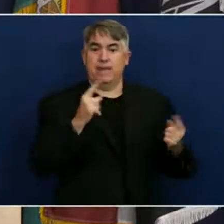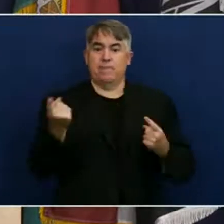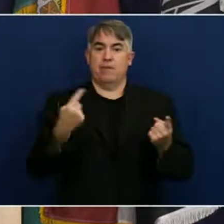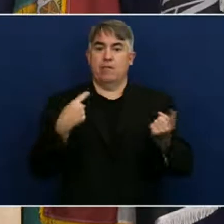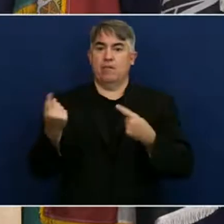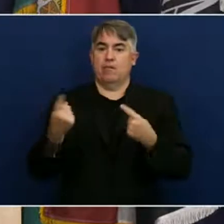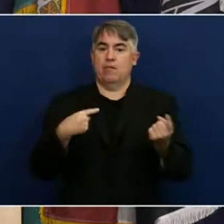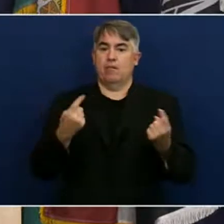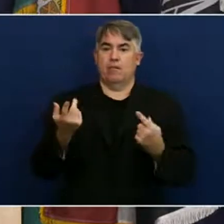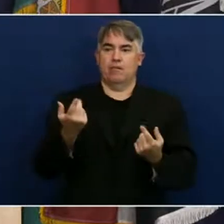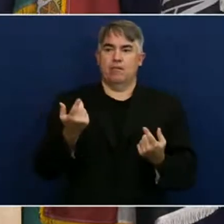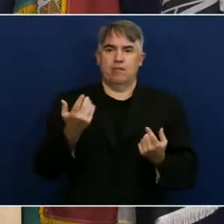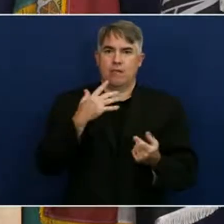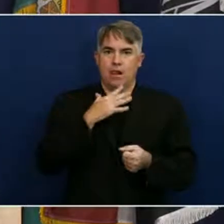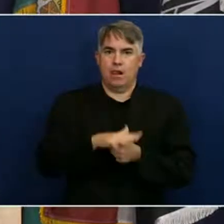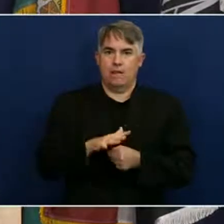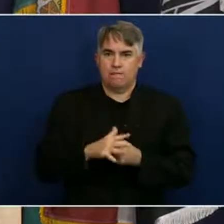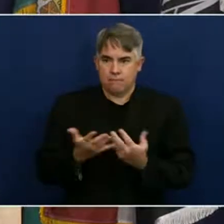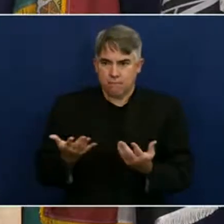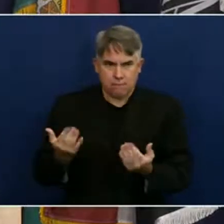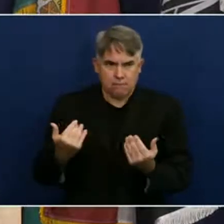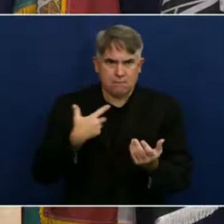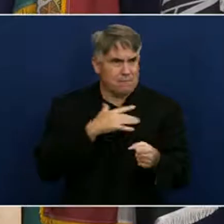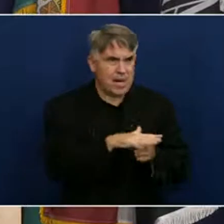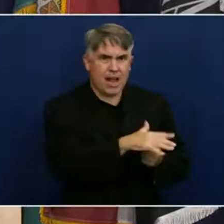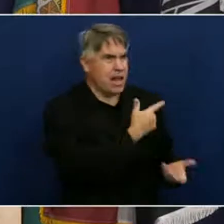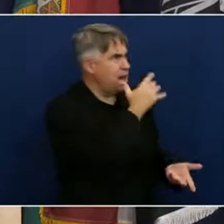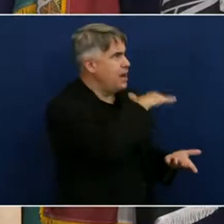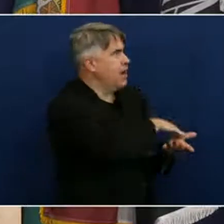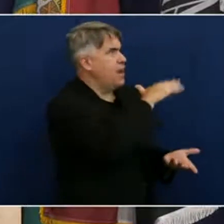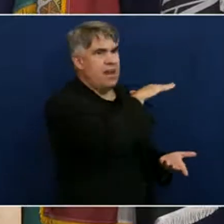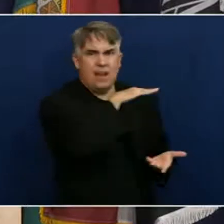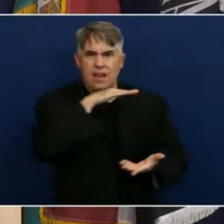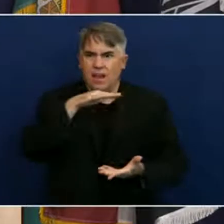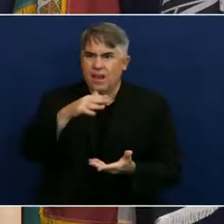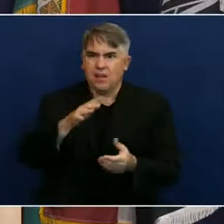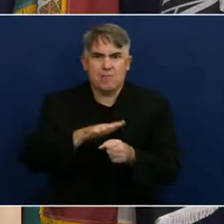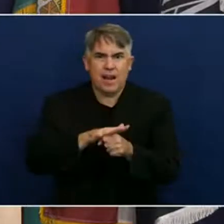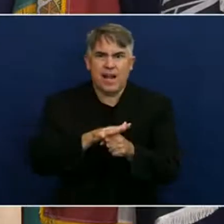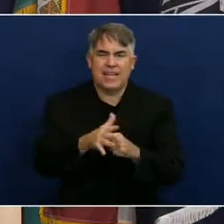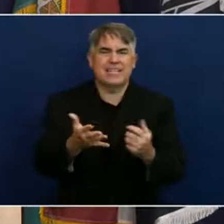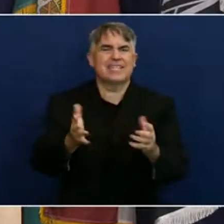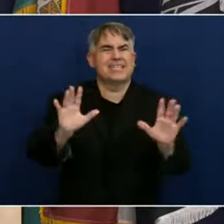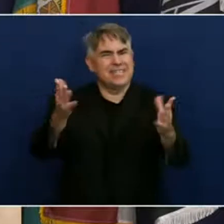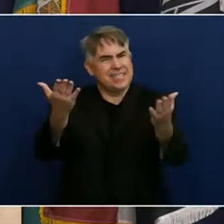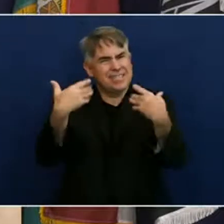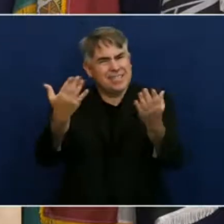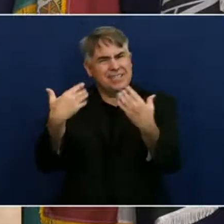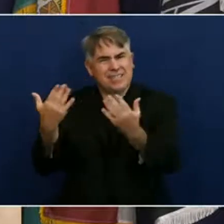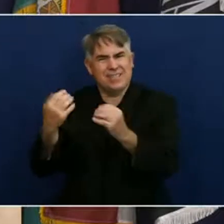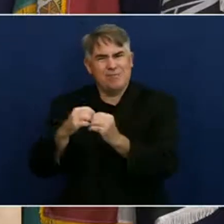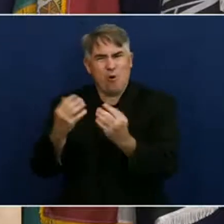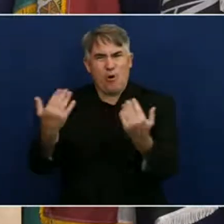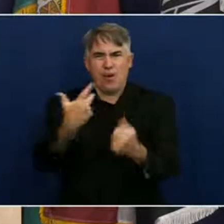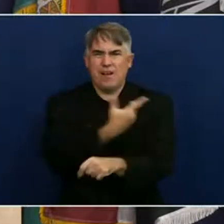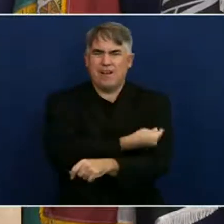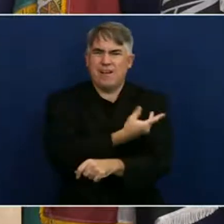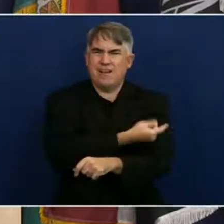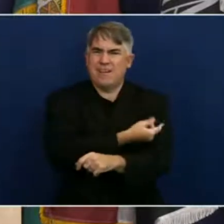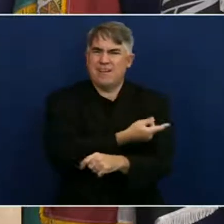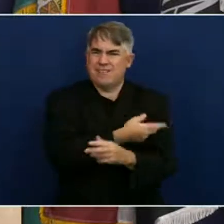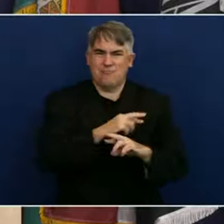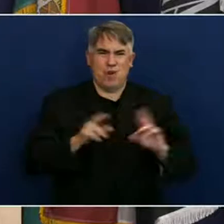case for a few weeks now, but our efforts around changing our mindset around distribution are certainly continuing and